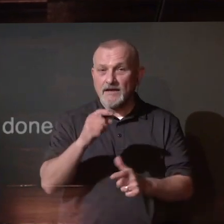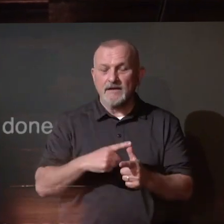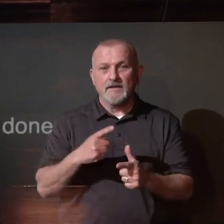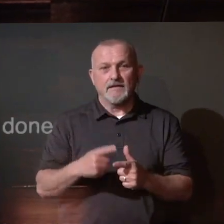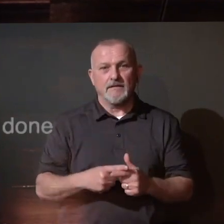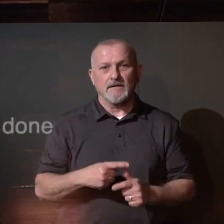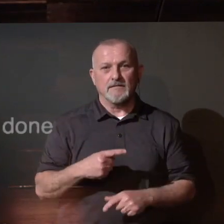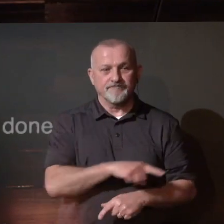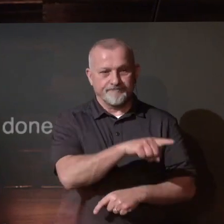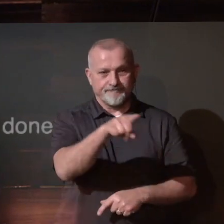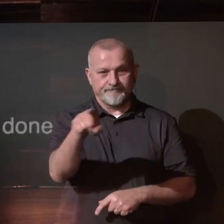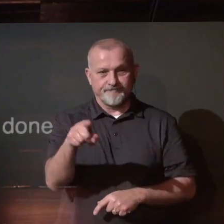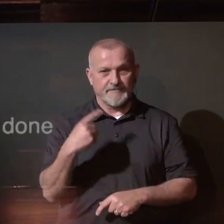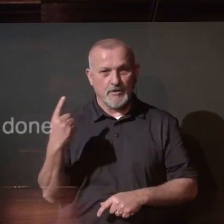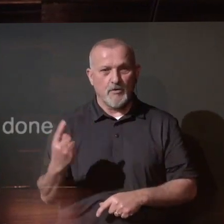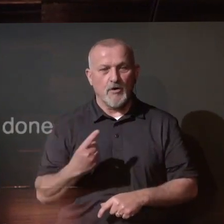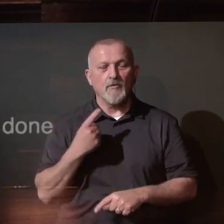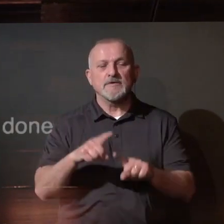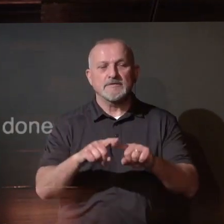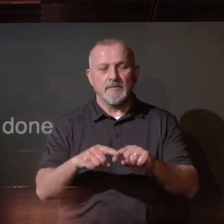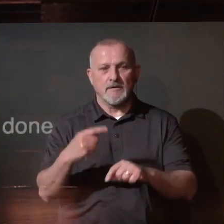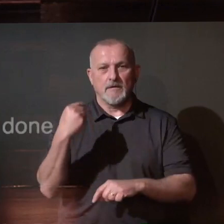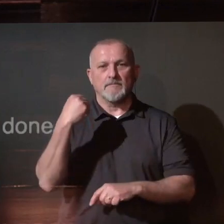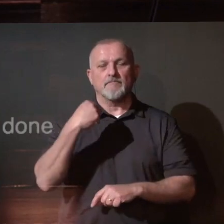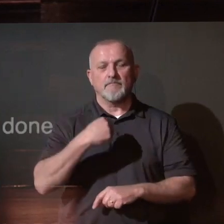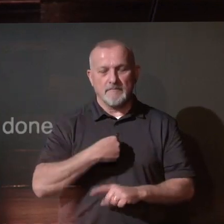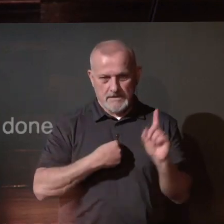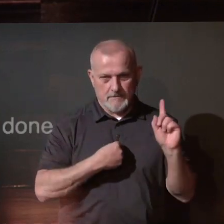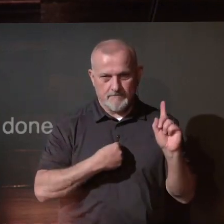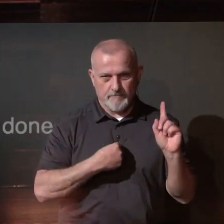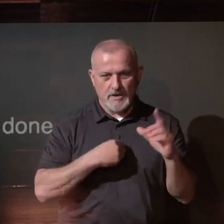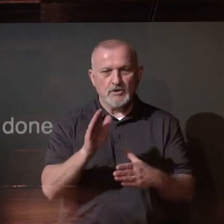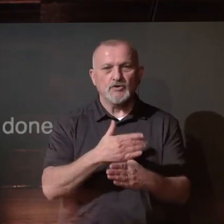then I'll always let it be on my shoulders to share the good news.